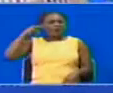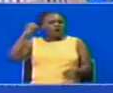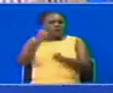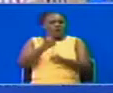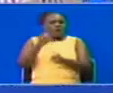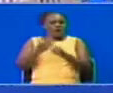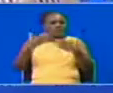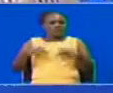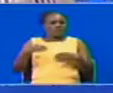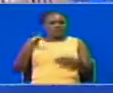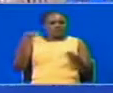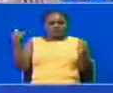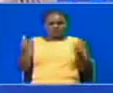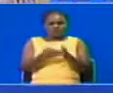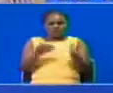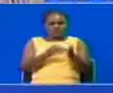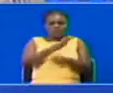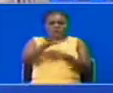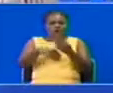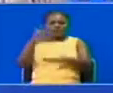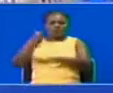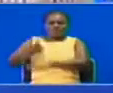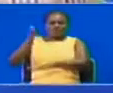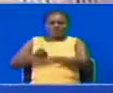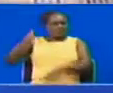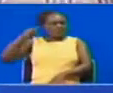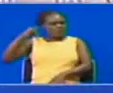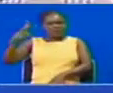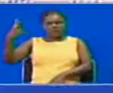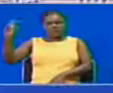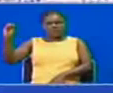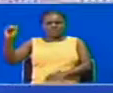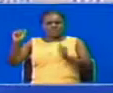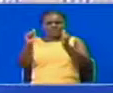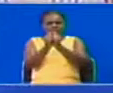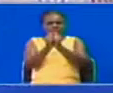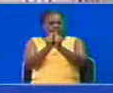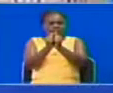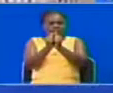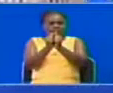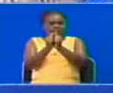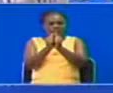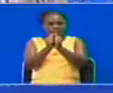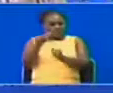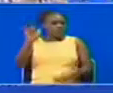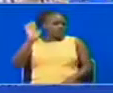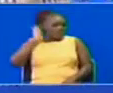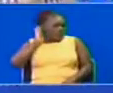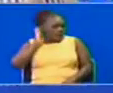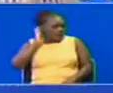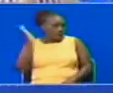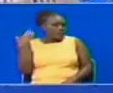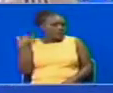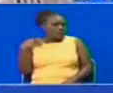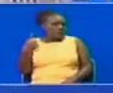operators switch off all counterfeit mobile devices in 2010. You may have heard of